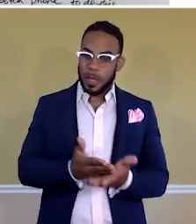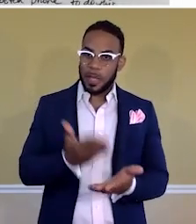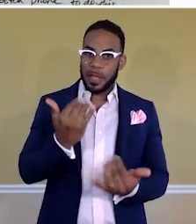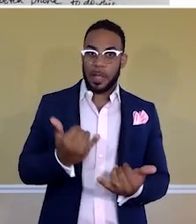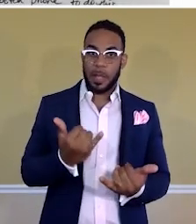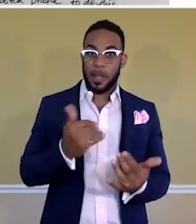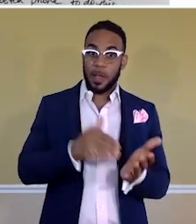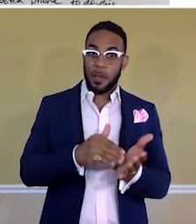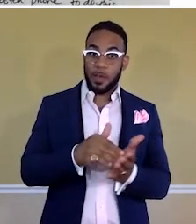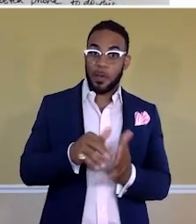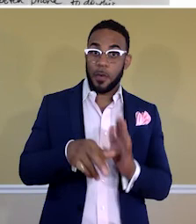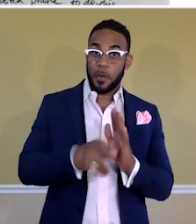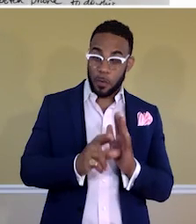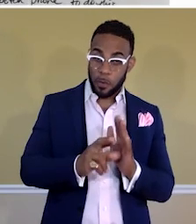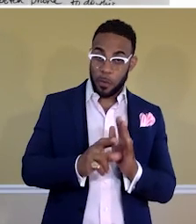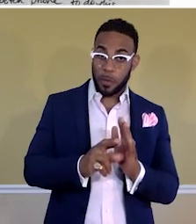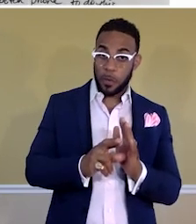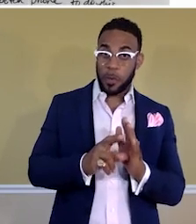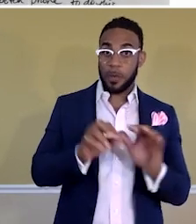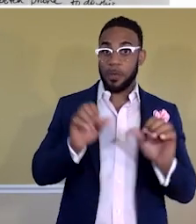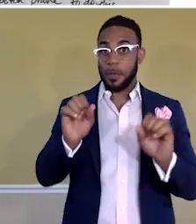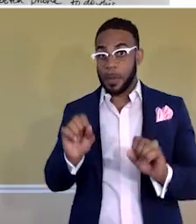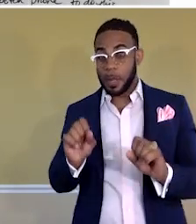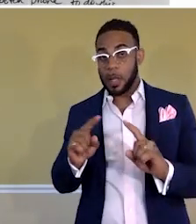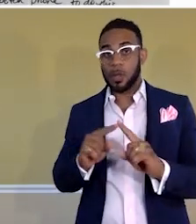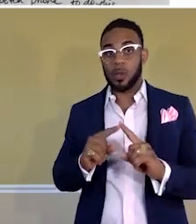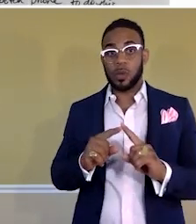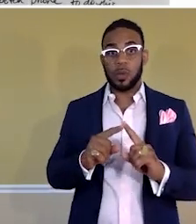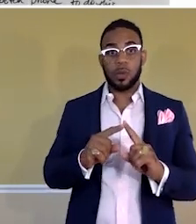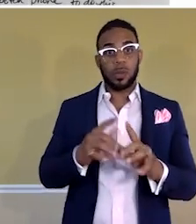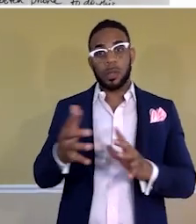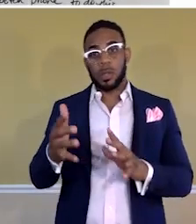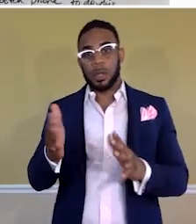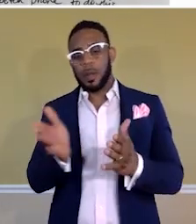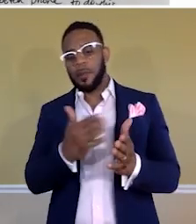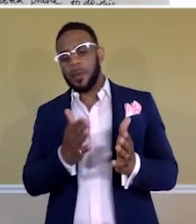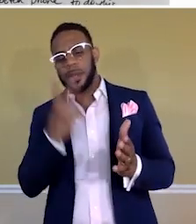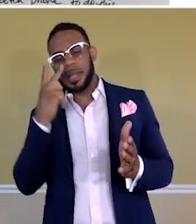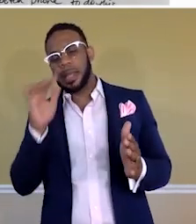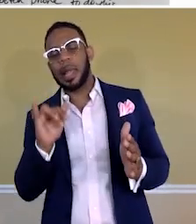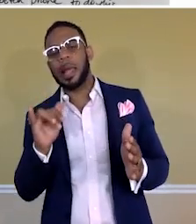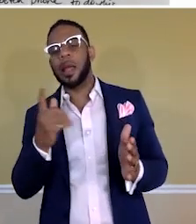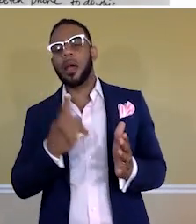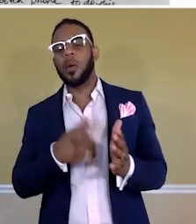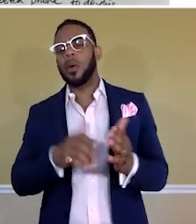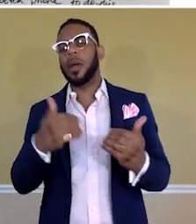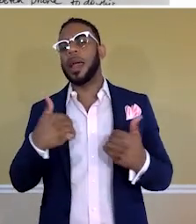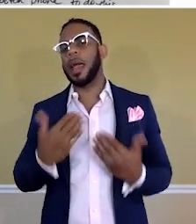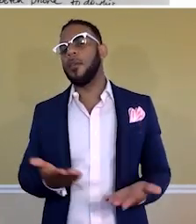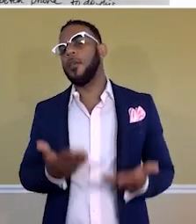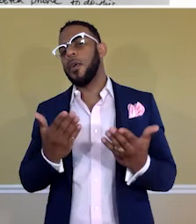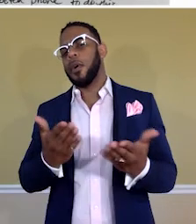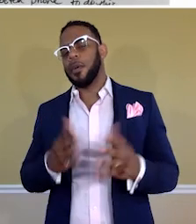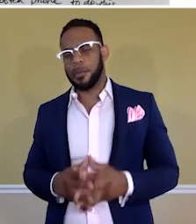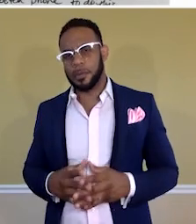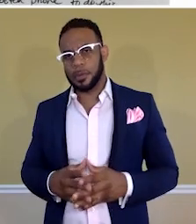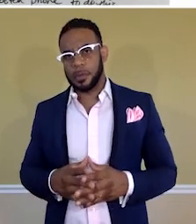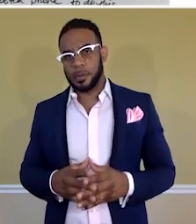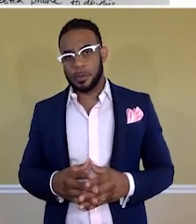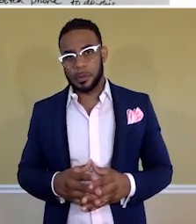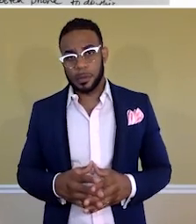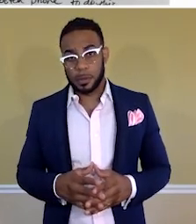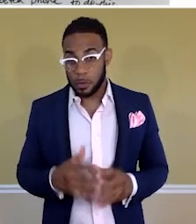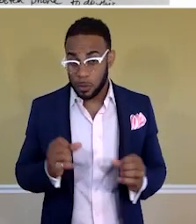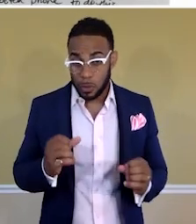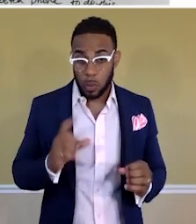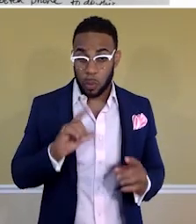the frequent reviews, the ability to just kind of flip through and see like, what do you have to offer? And